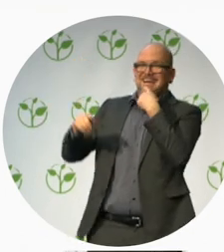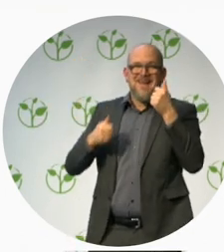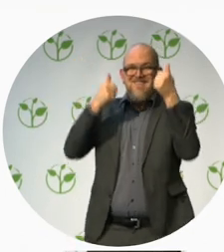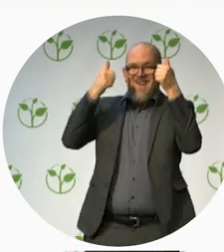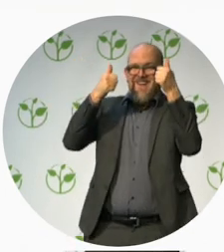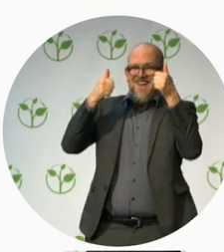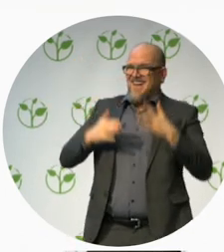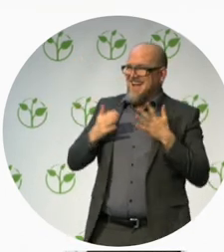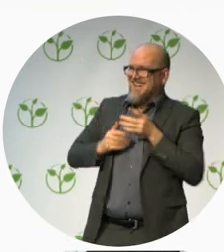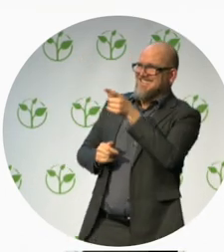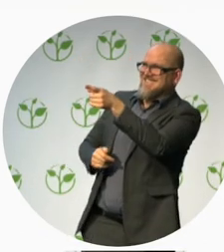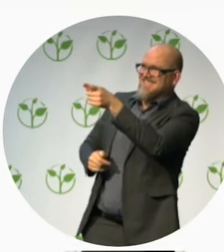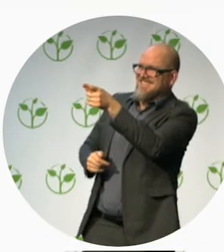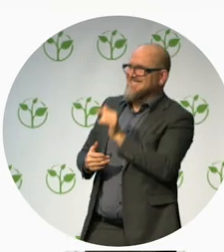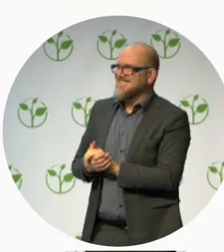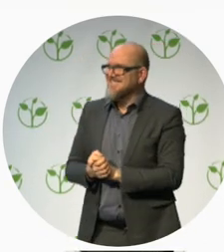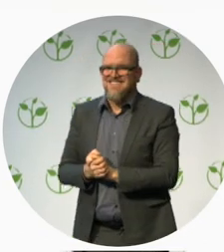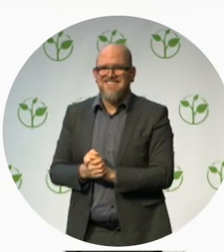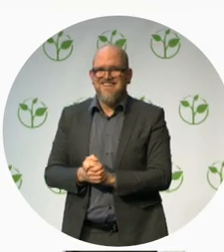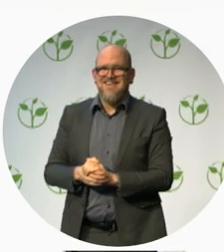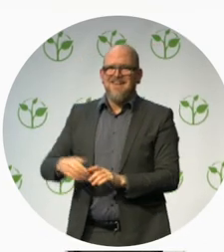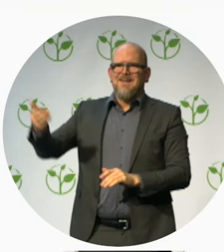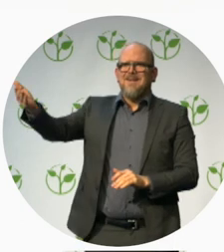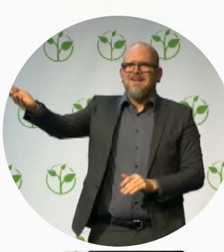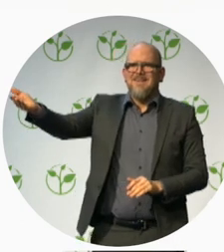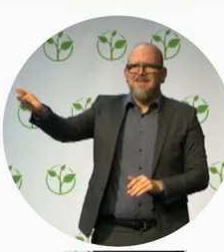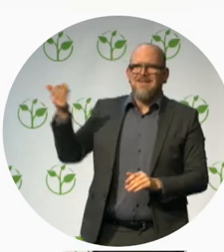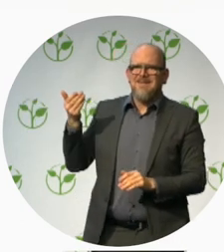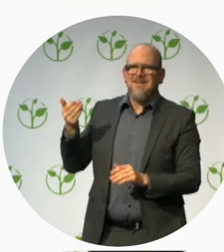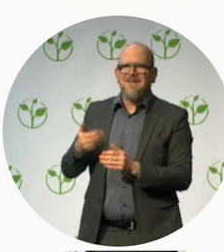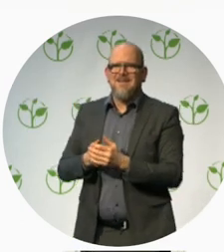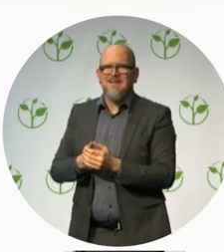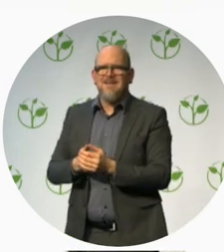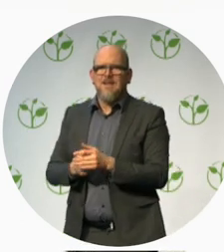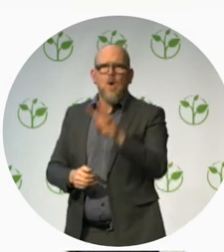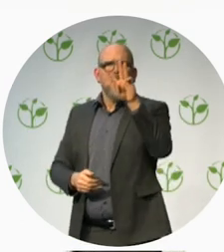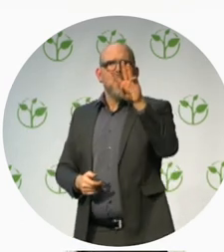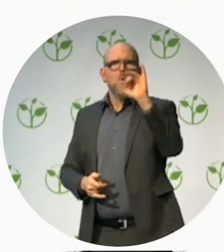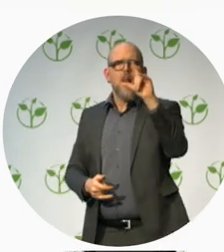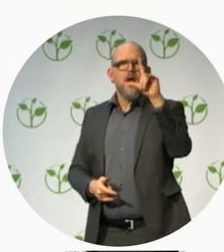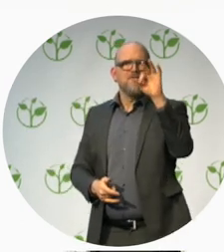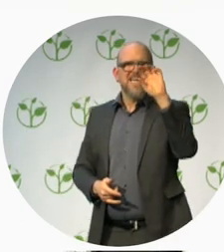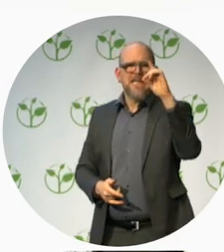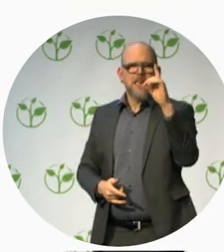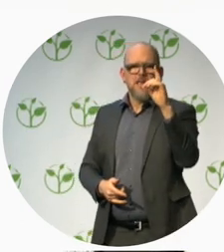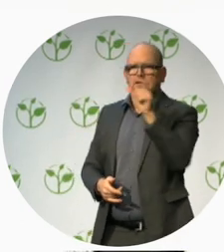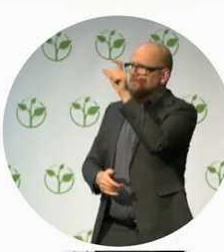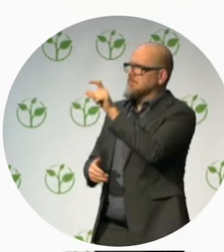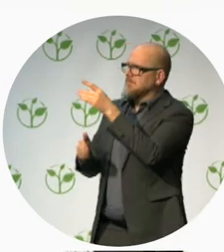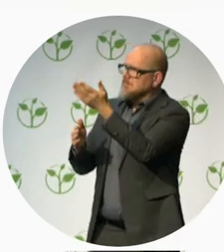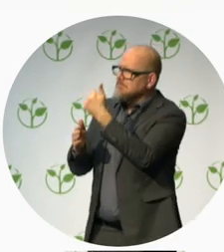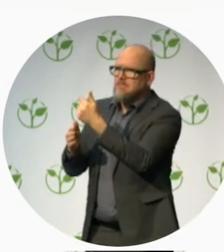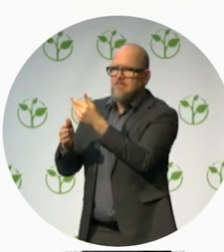it? It's going to be great. Okay, so off we go, Wilfred. Take it away. Martin, if you'll come up and we'll get the certificates ready and we will start our